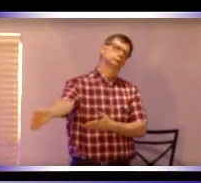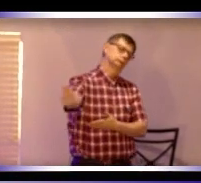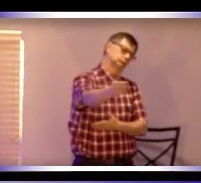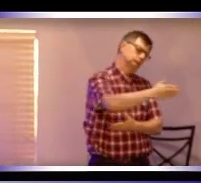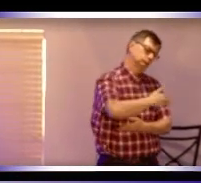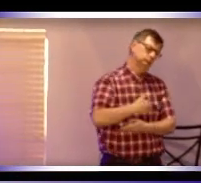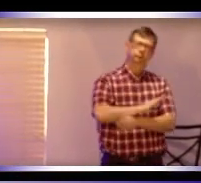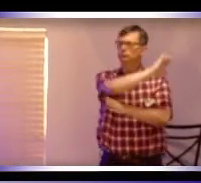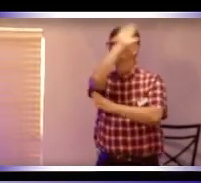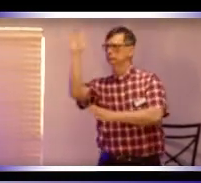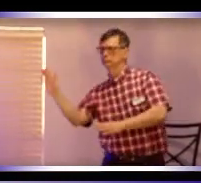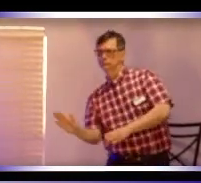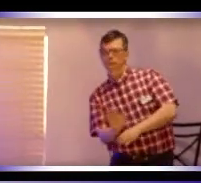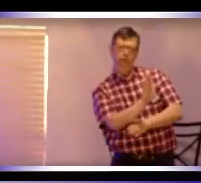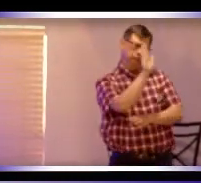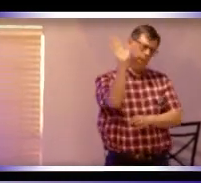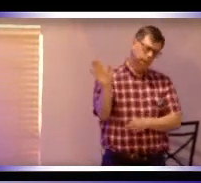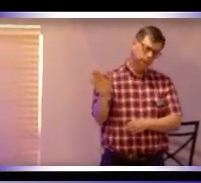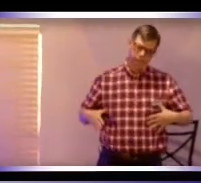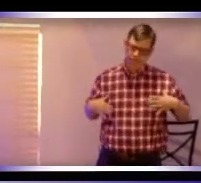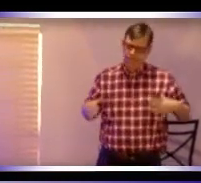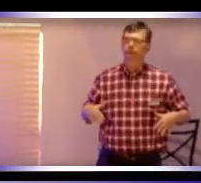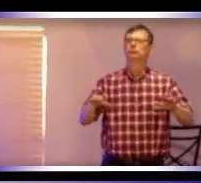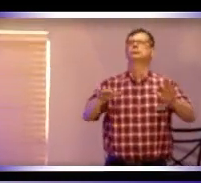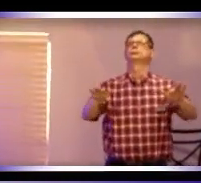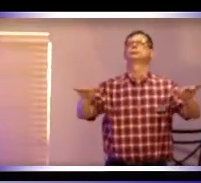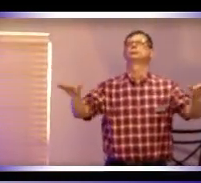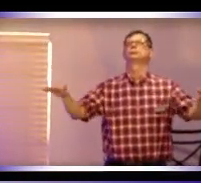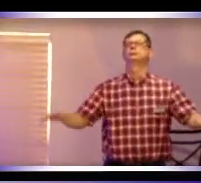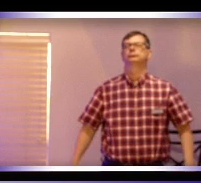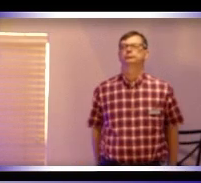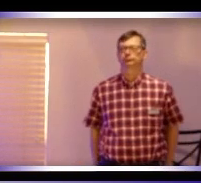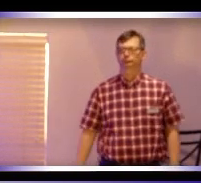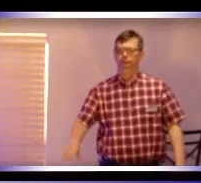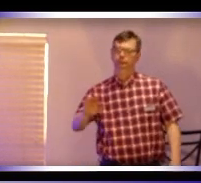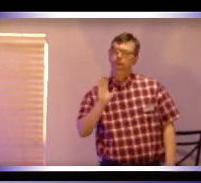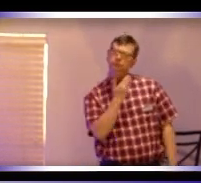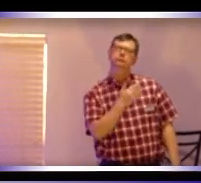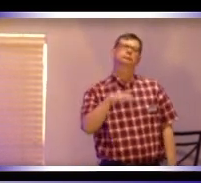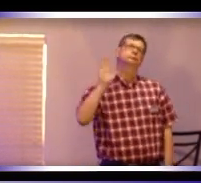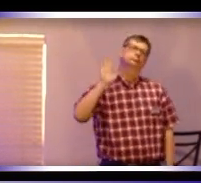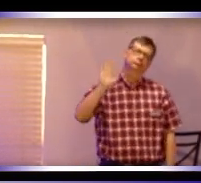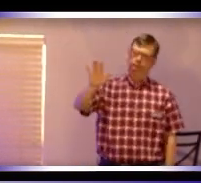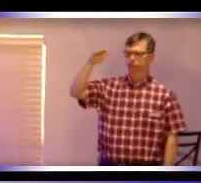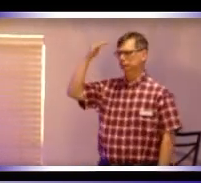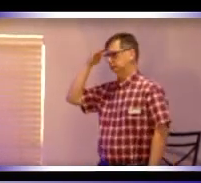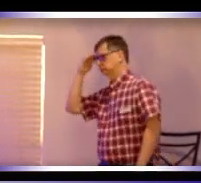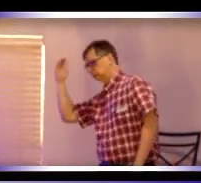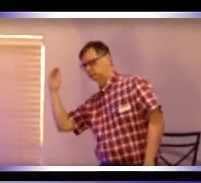our entire life in this existence, because that knowledge